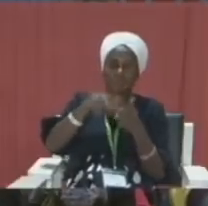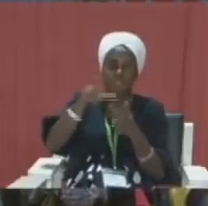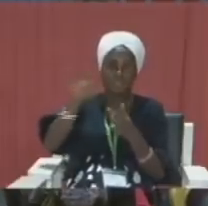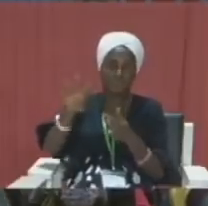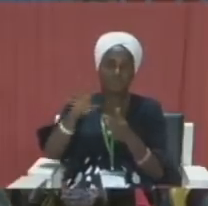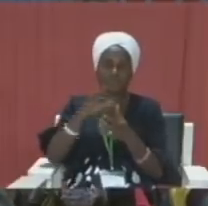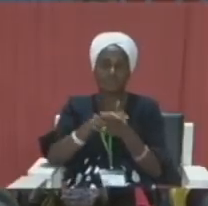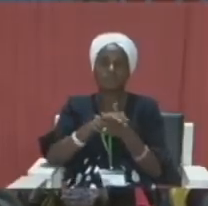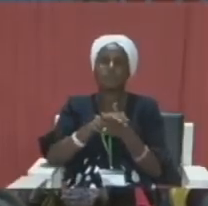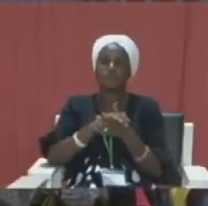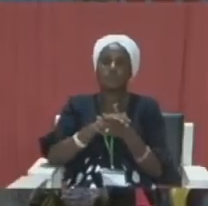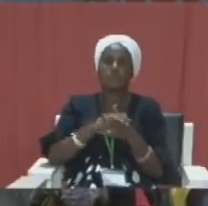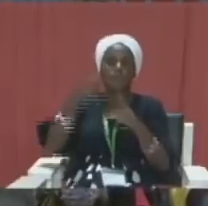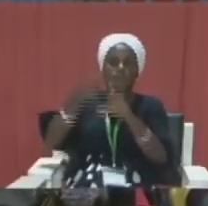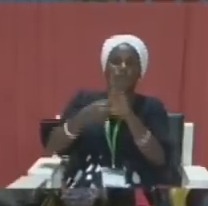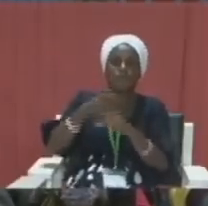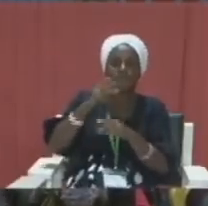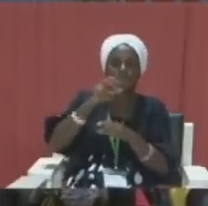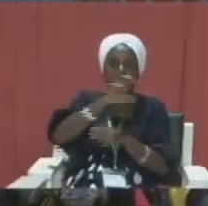From verse 39,